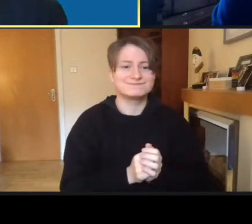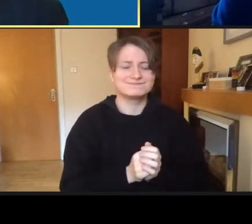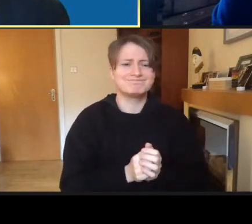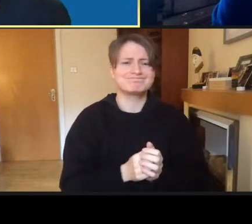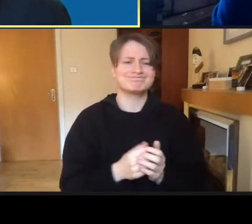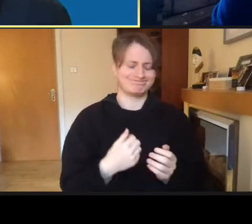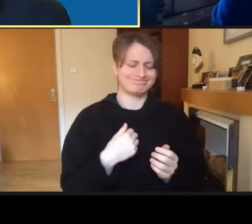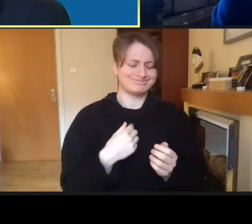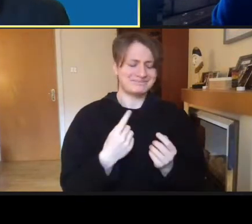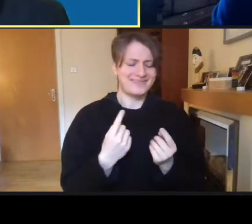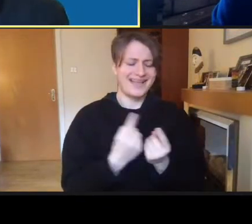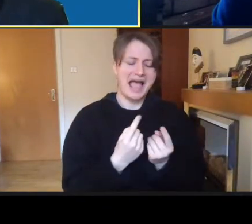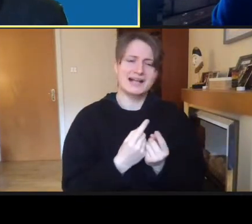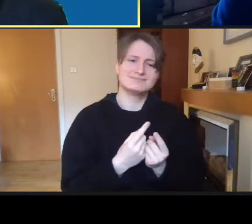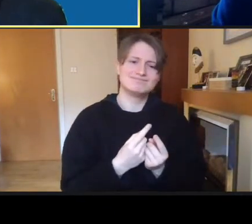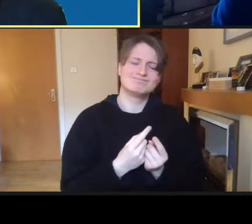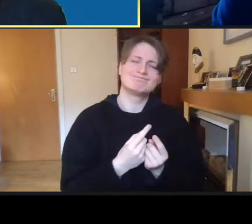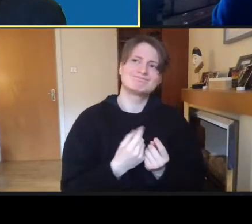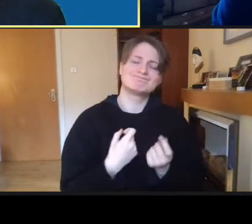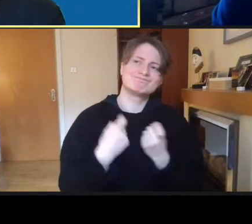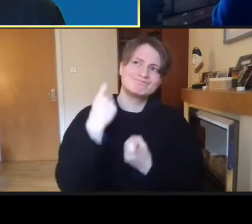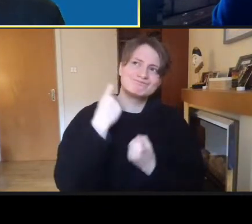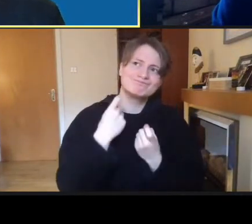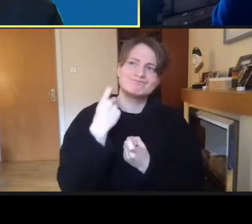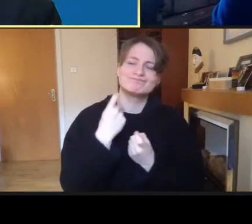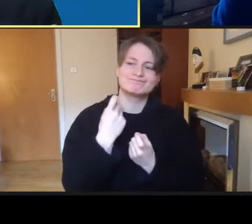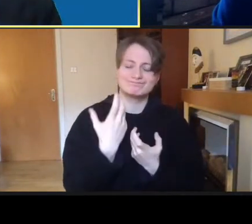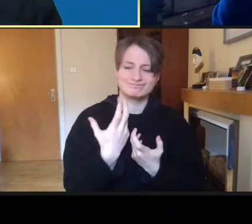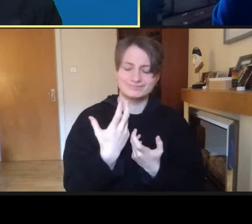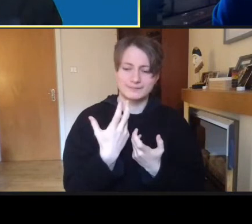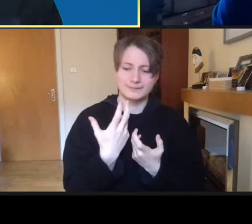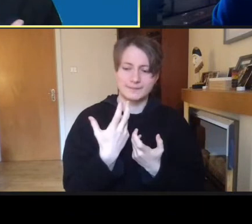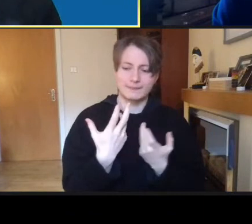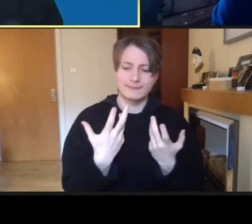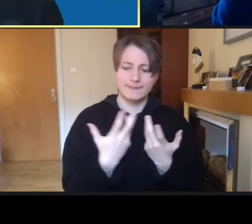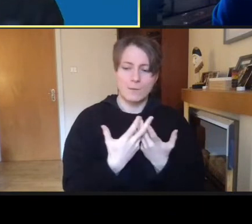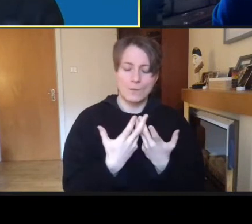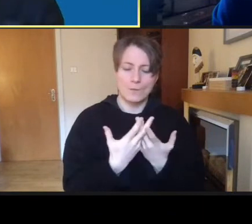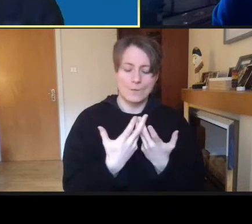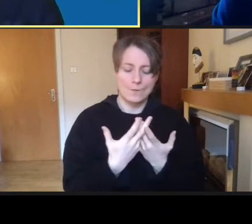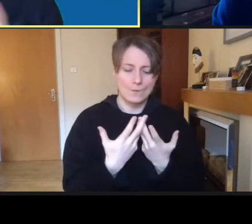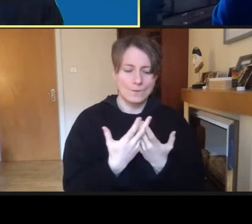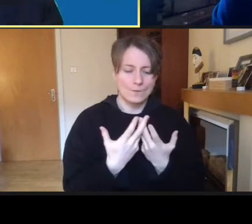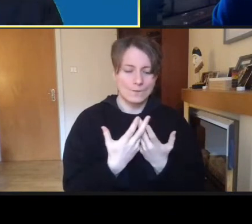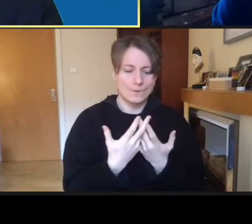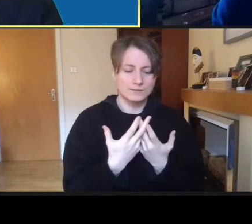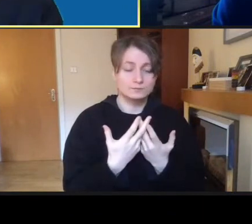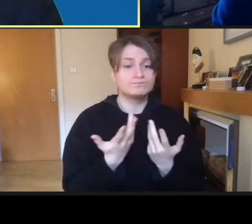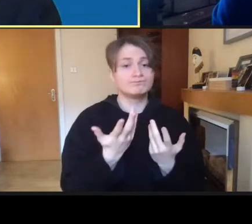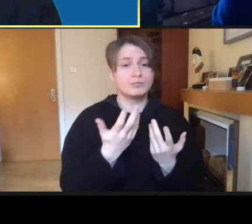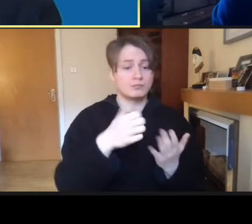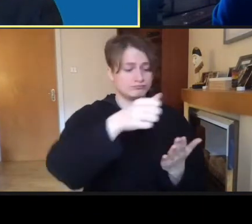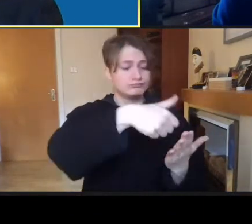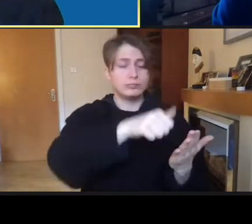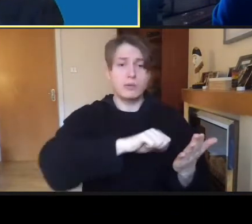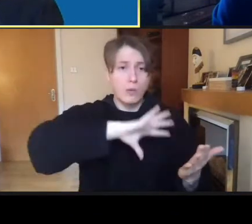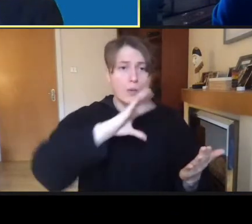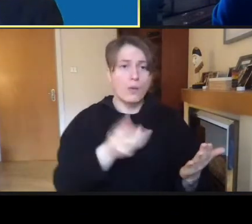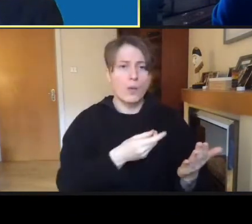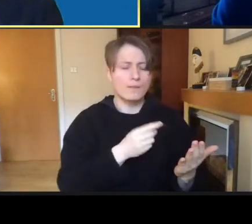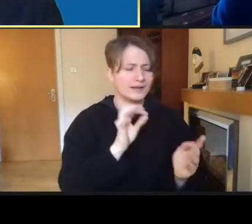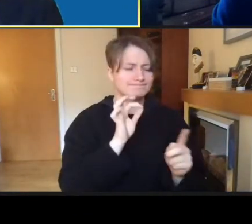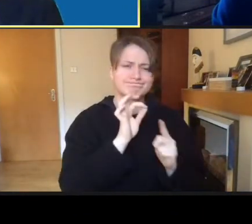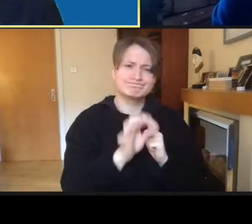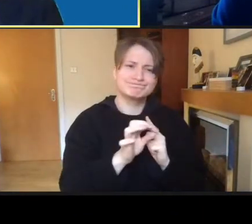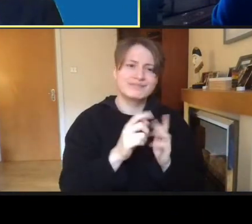thing that came across to me was how there's some throughout the recital, but particularly in the Ian